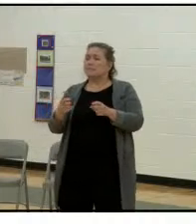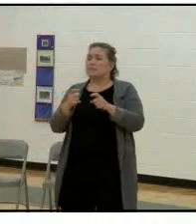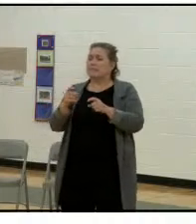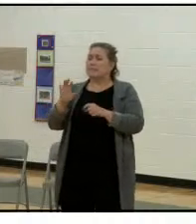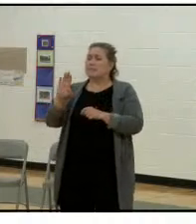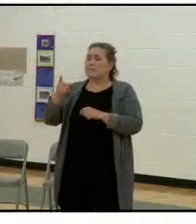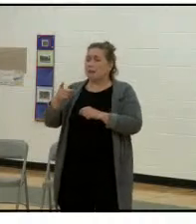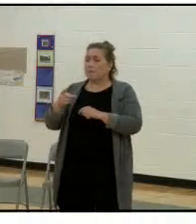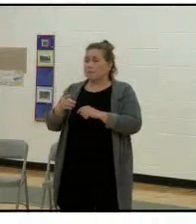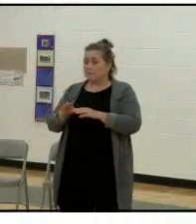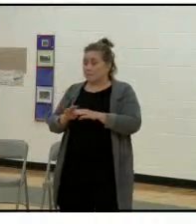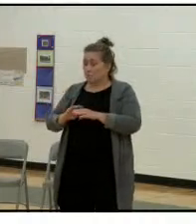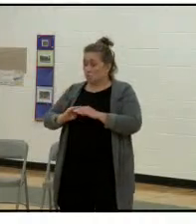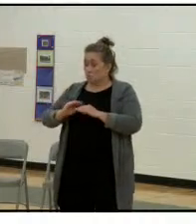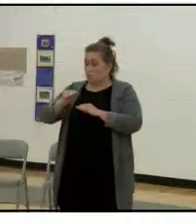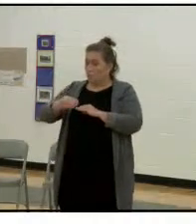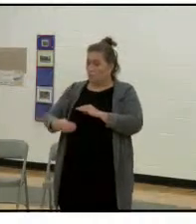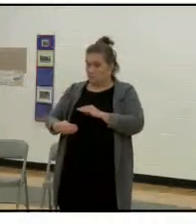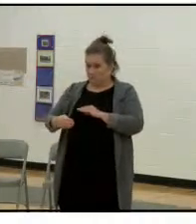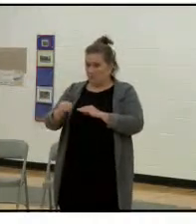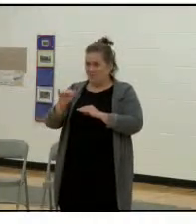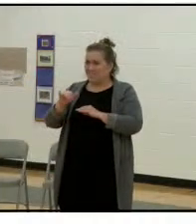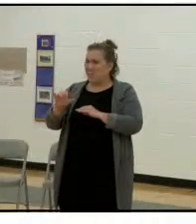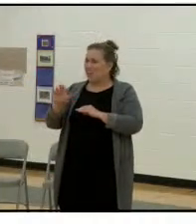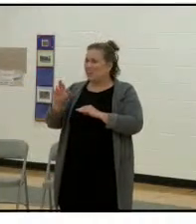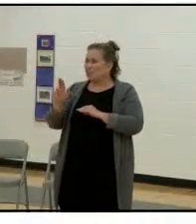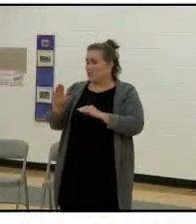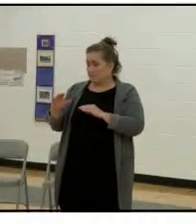curb so that